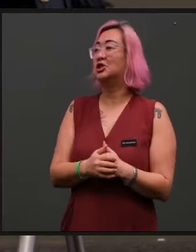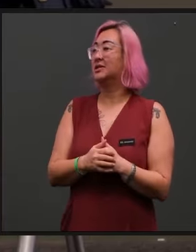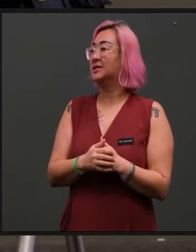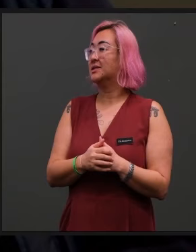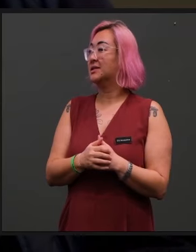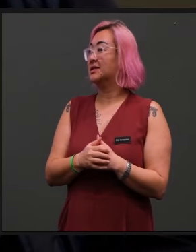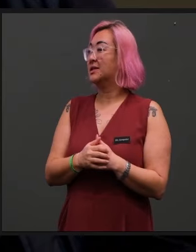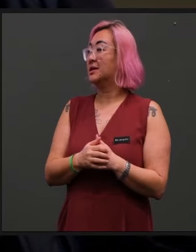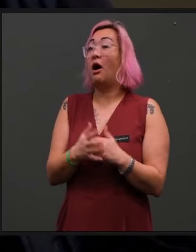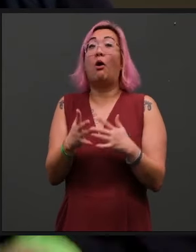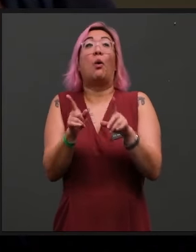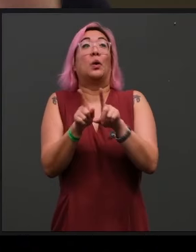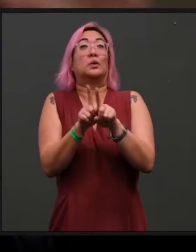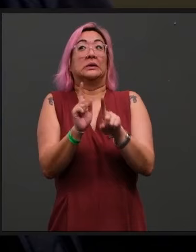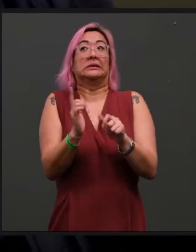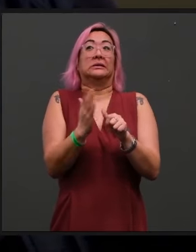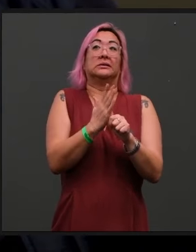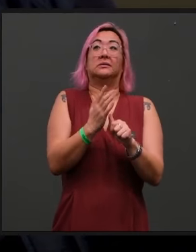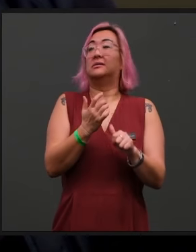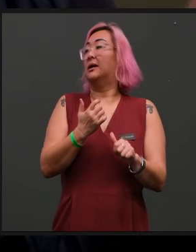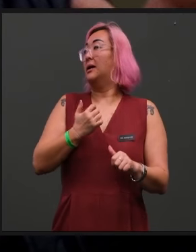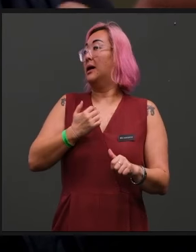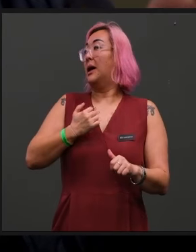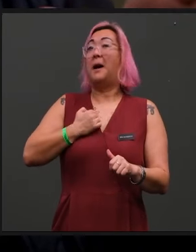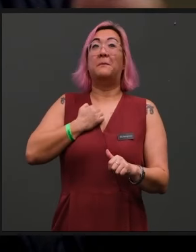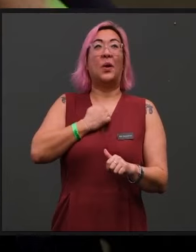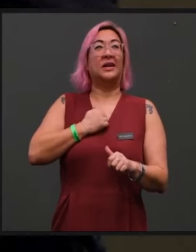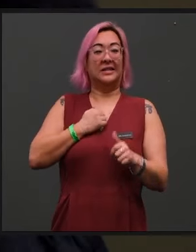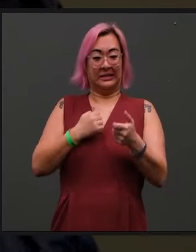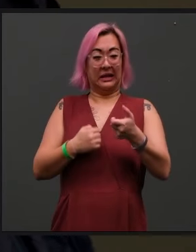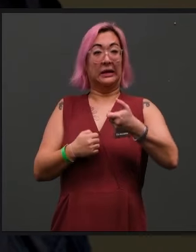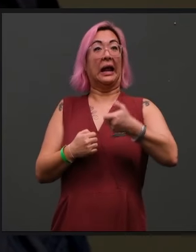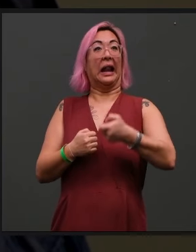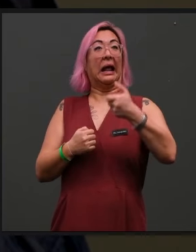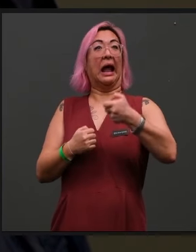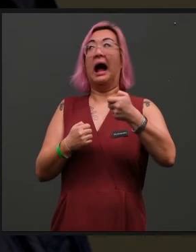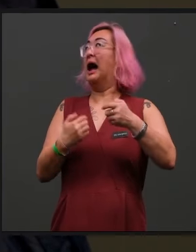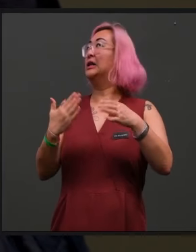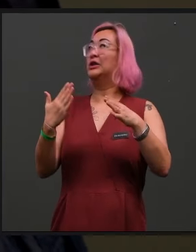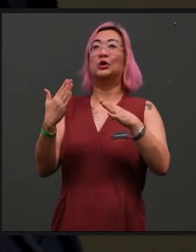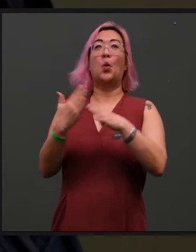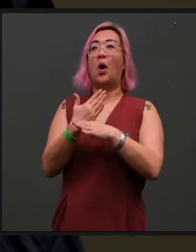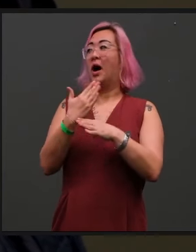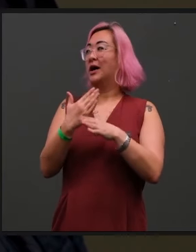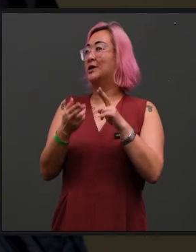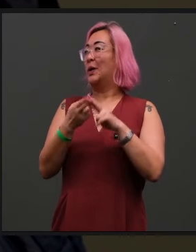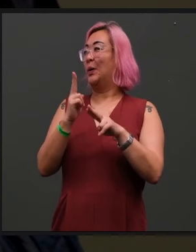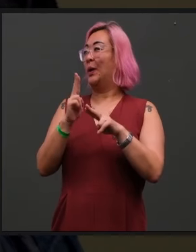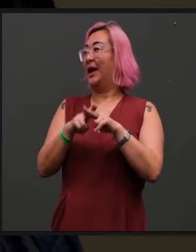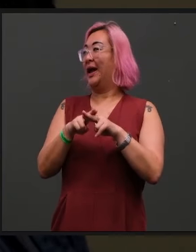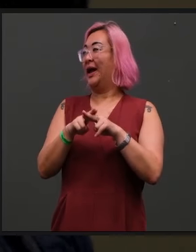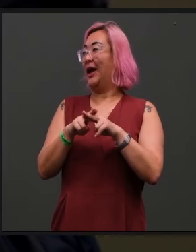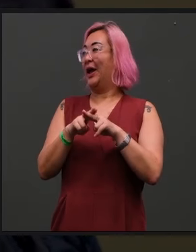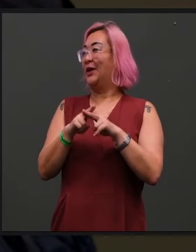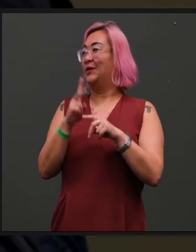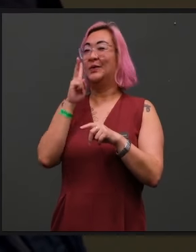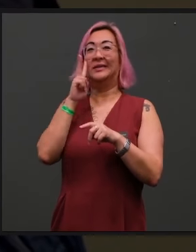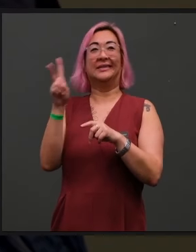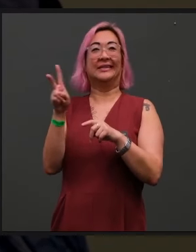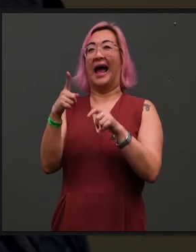And apologies. The clicker doesn't work. So if you see Adam doing any weird shape